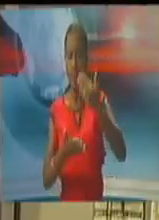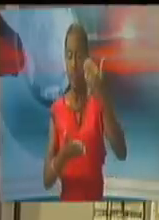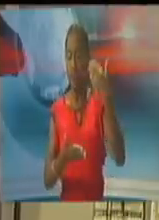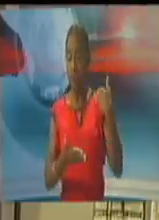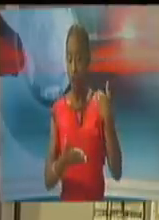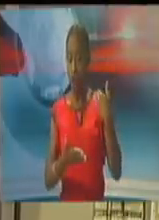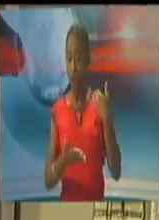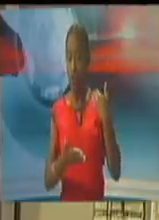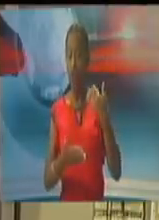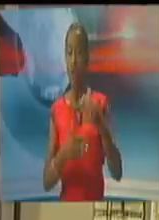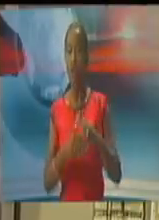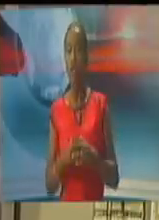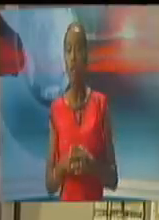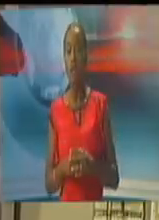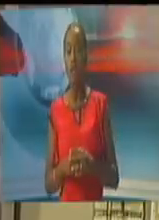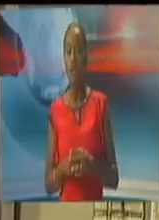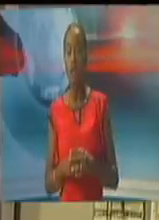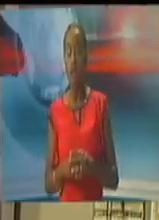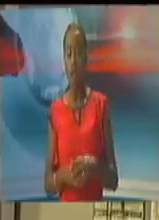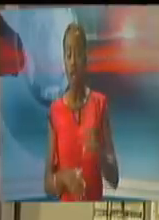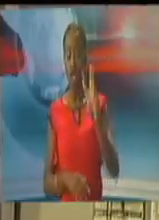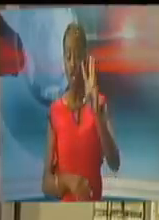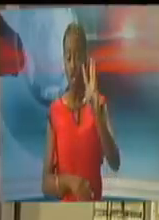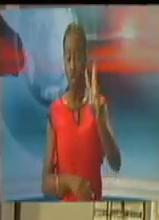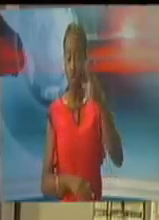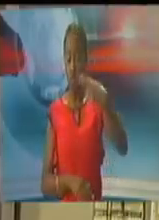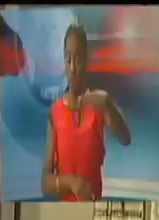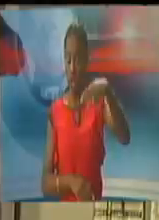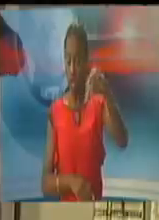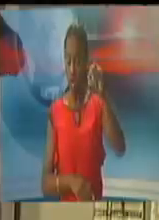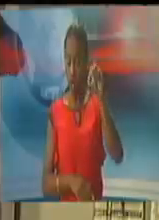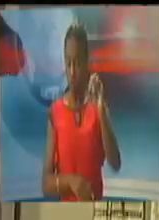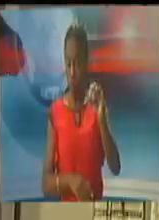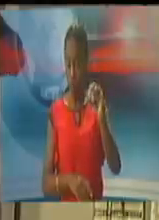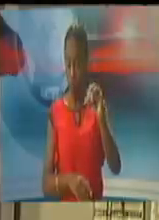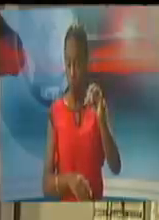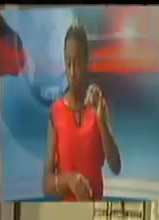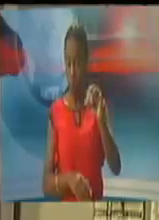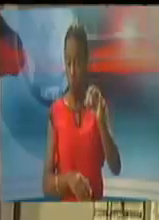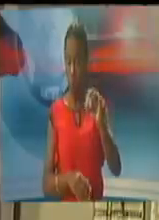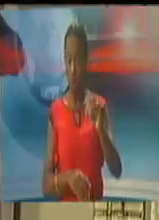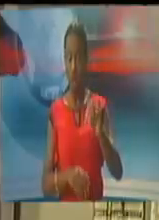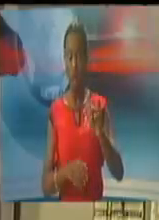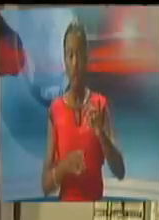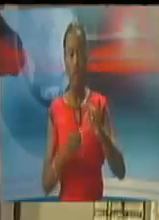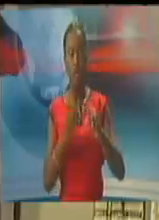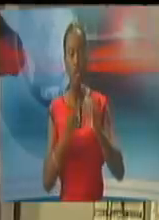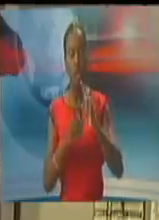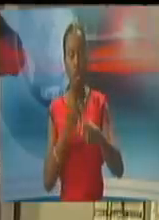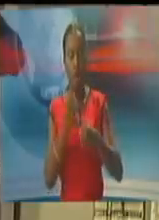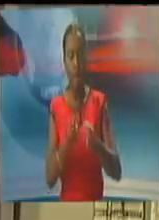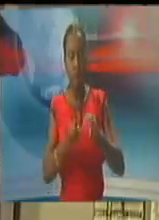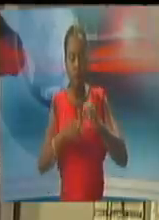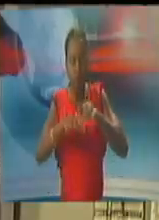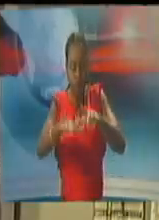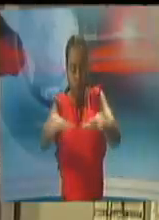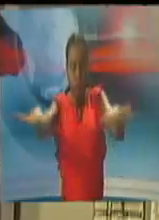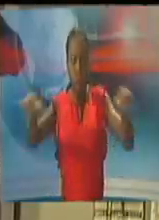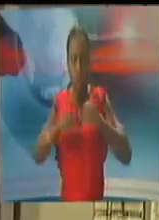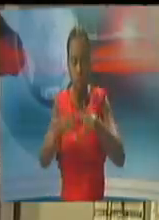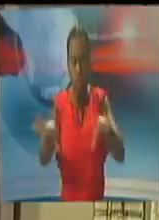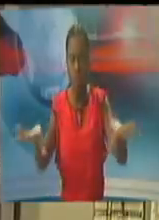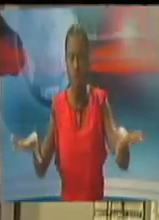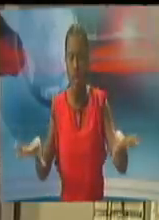classified in the WHO category as sporadic spread. Whether we are